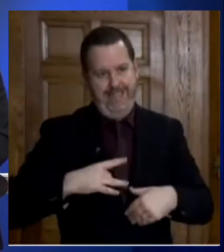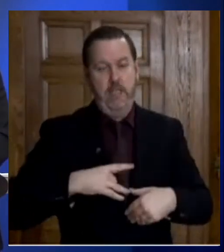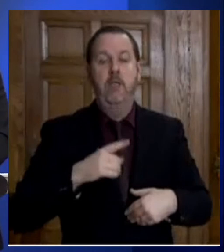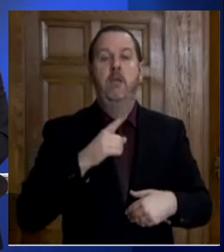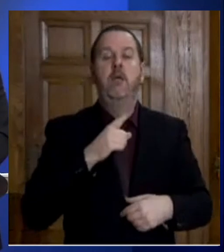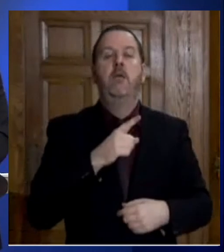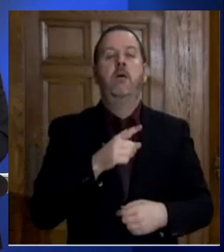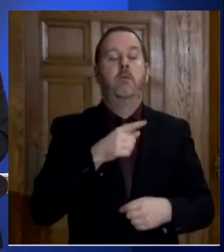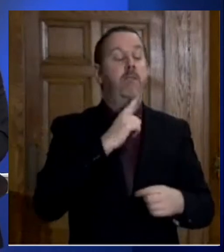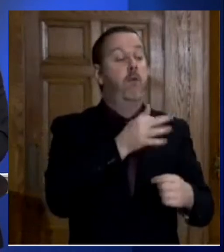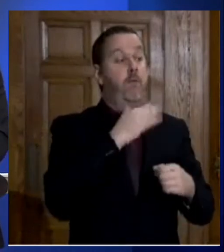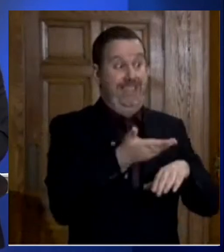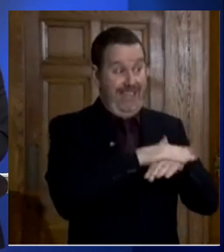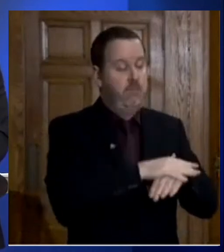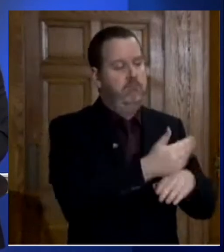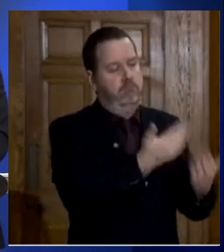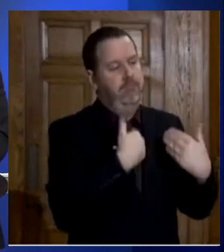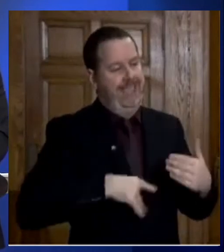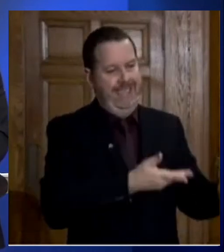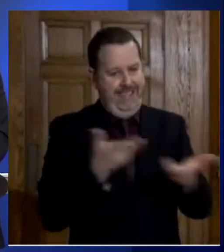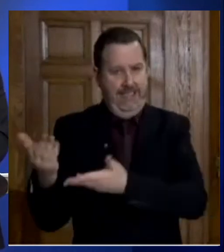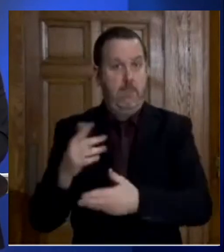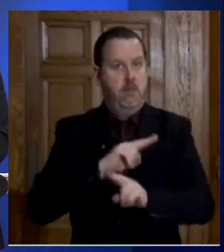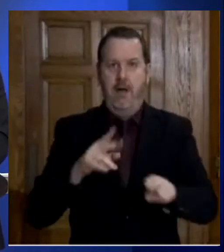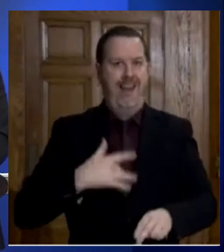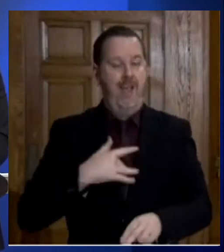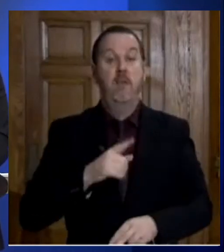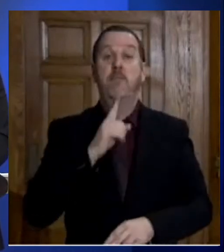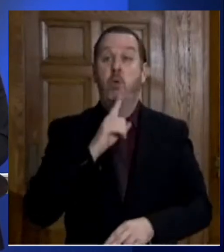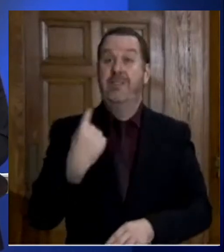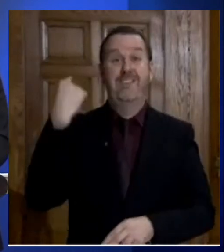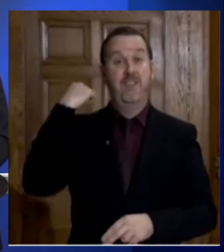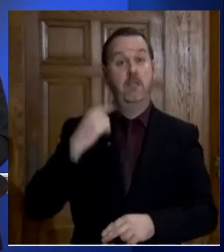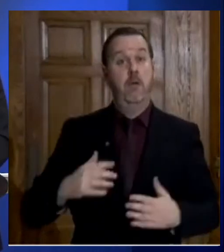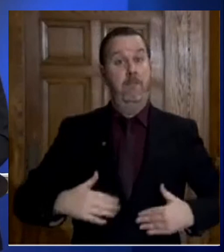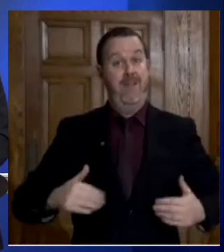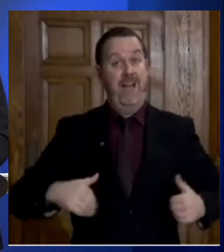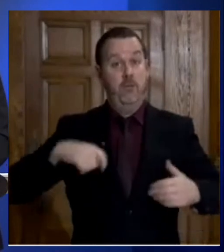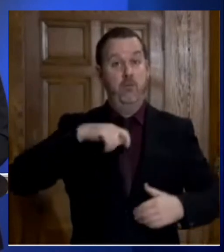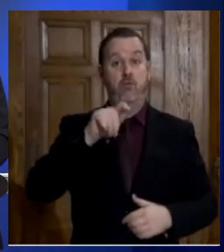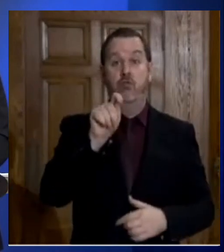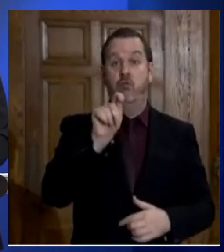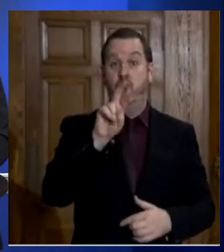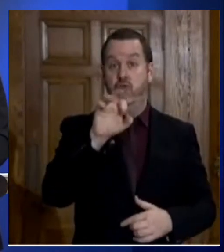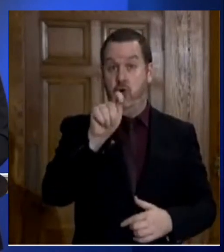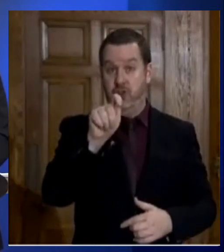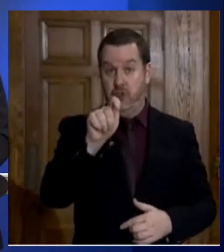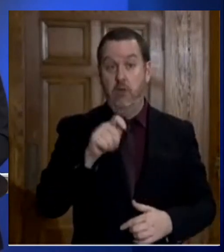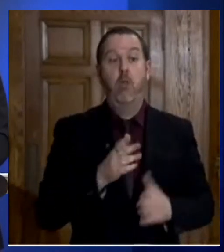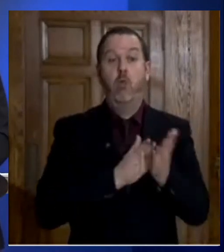mind that the Belfast Trust continued through the first wave, and the second wave was the live donor programme, and indeed over that